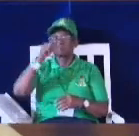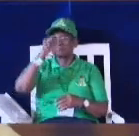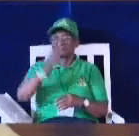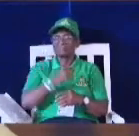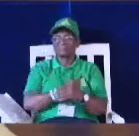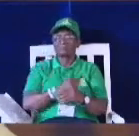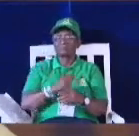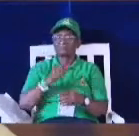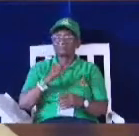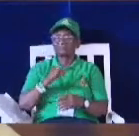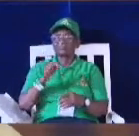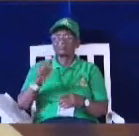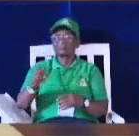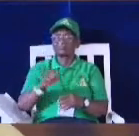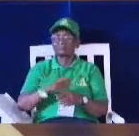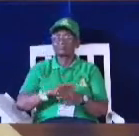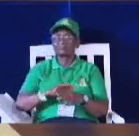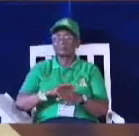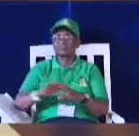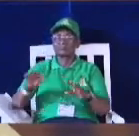you don't know all the story.